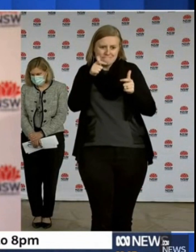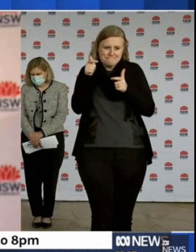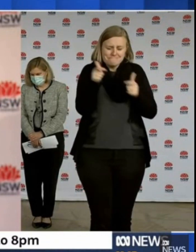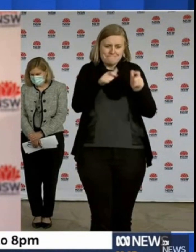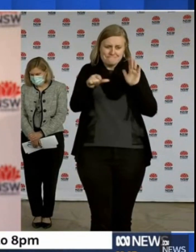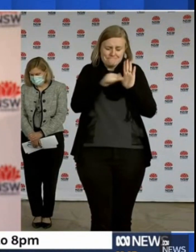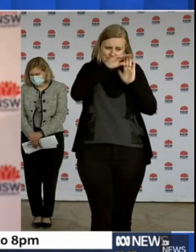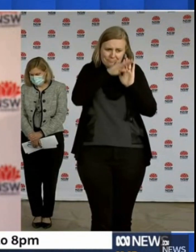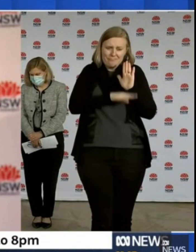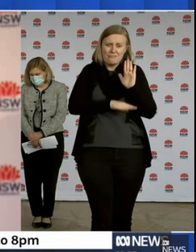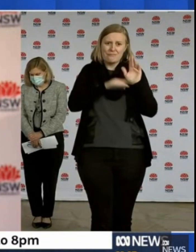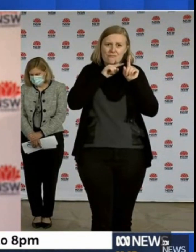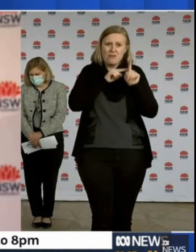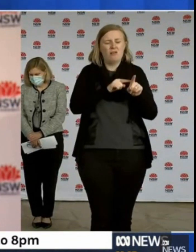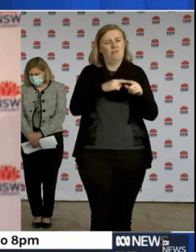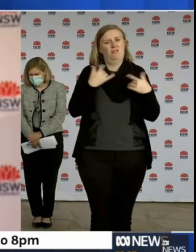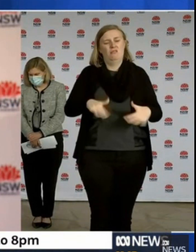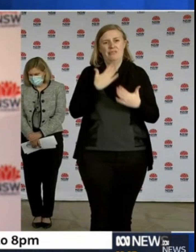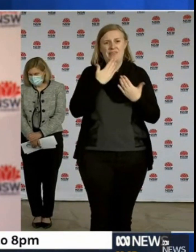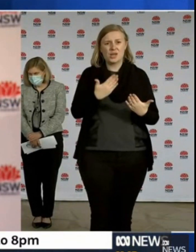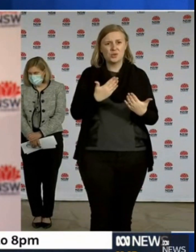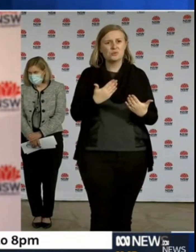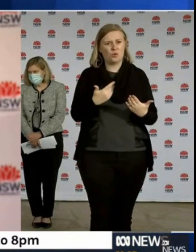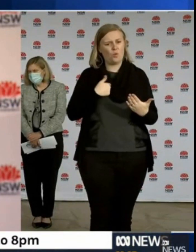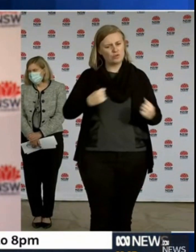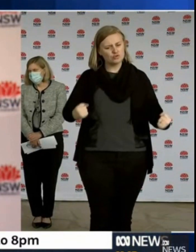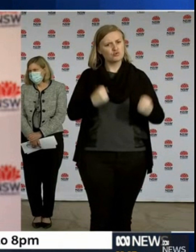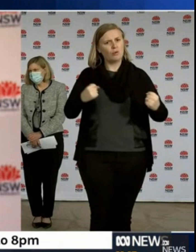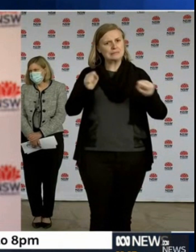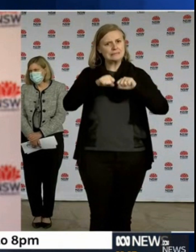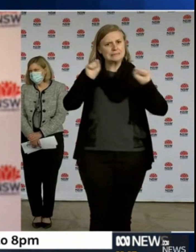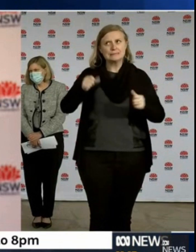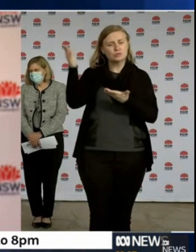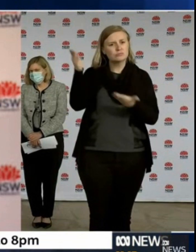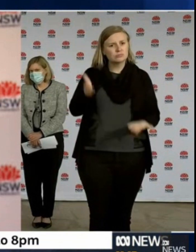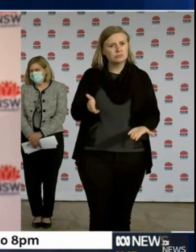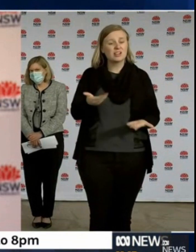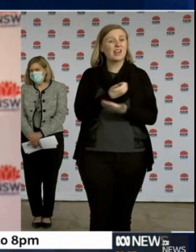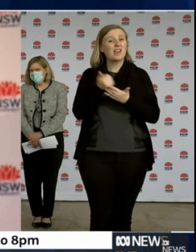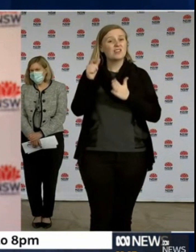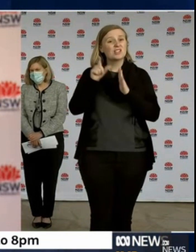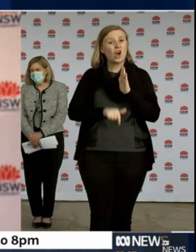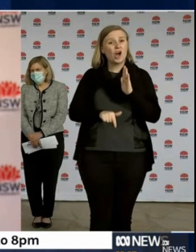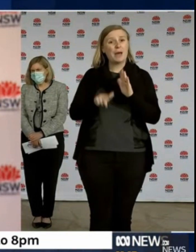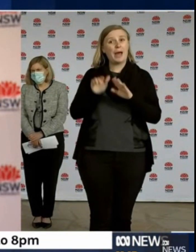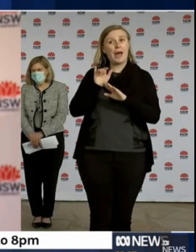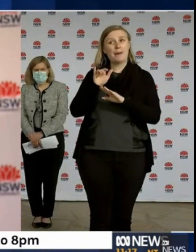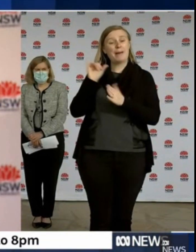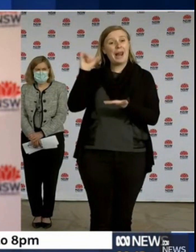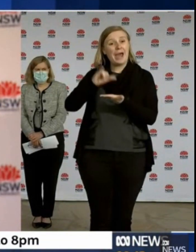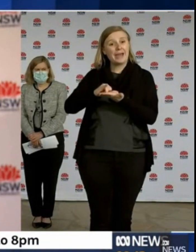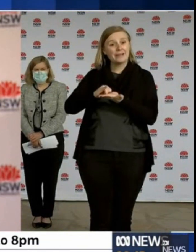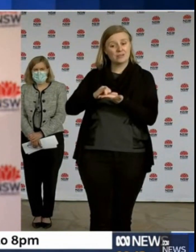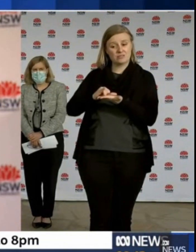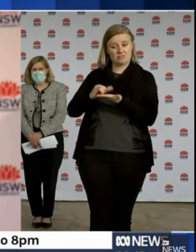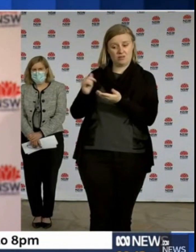our system is robust. We have a rhythm, and we're supporting the nation. And let's remember, every time a plane lands in Sydney Airport, it's bringing